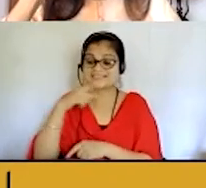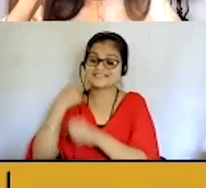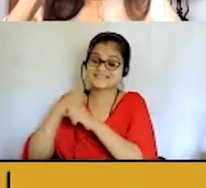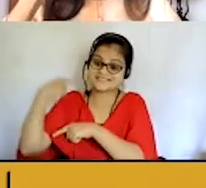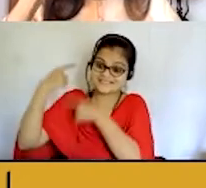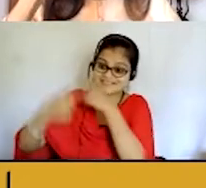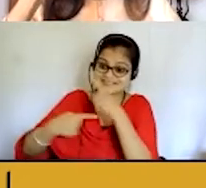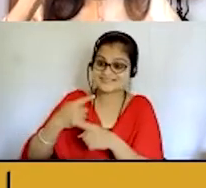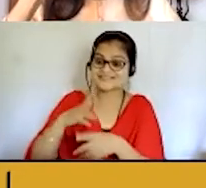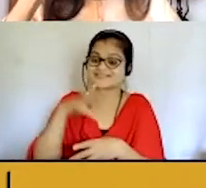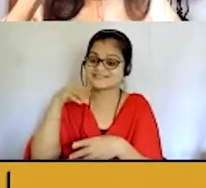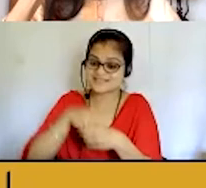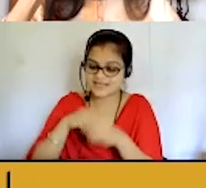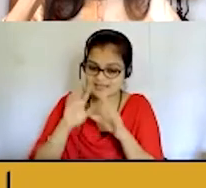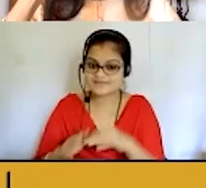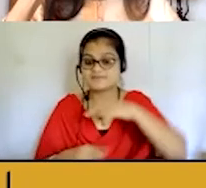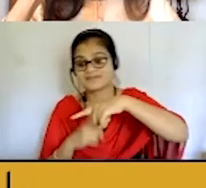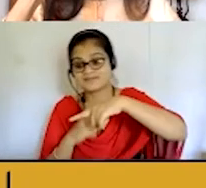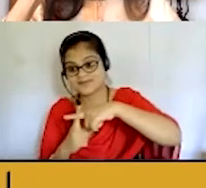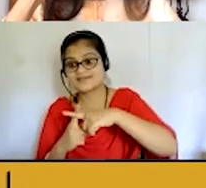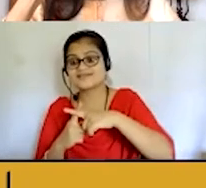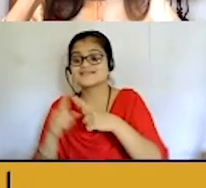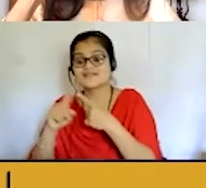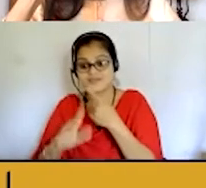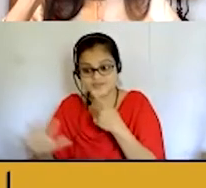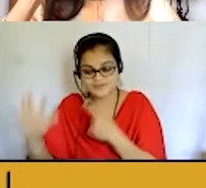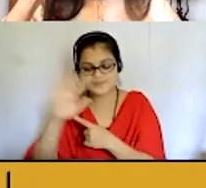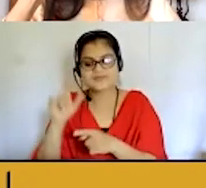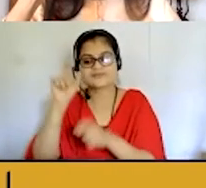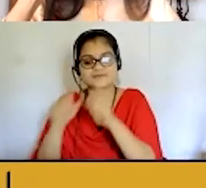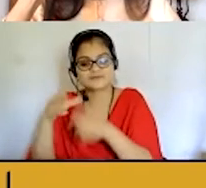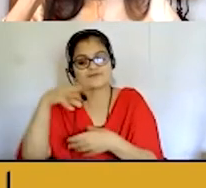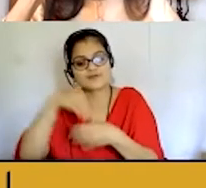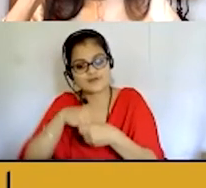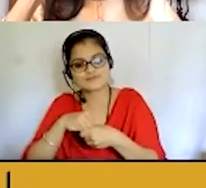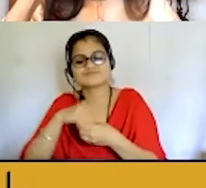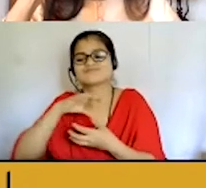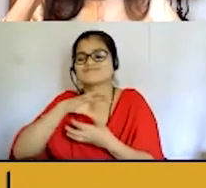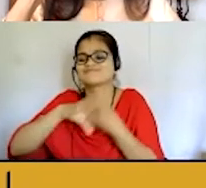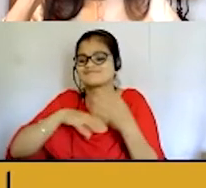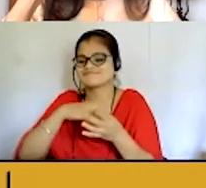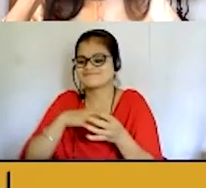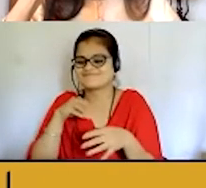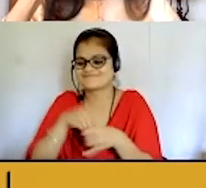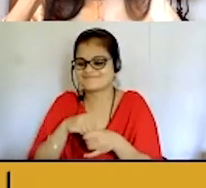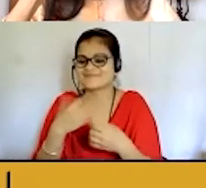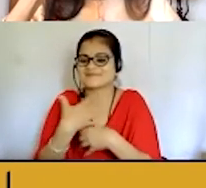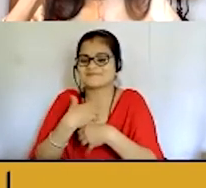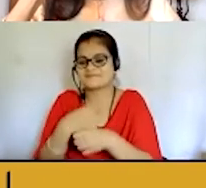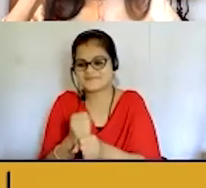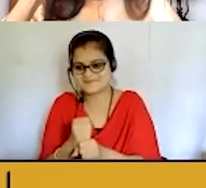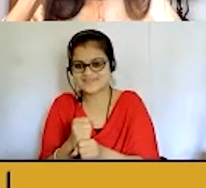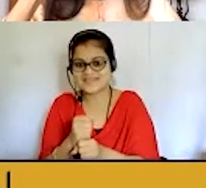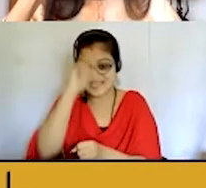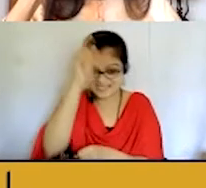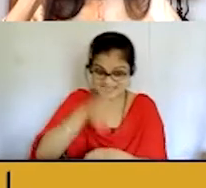European elements also in it. And that was what the composition was all about. There was a traditional Indian sound,